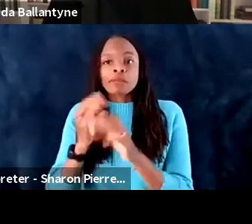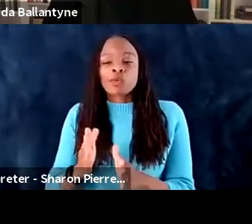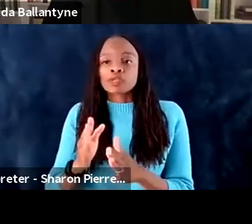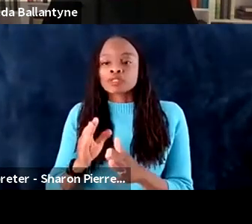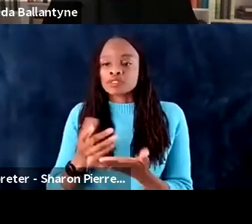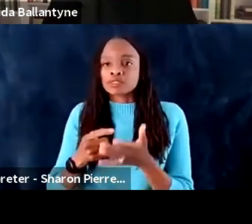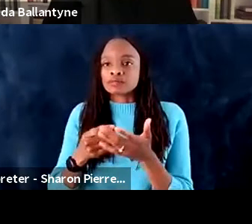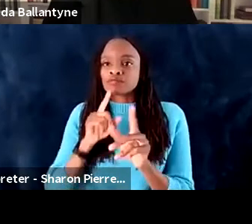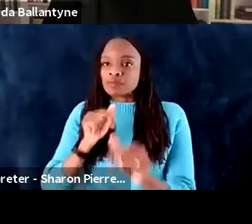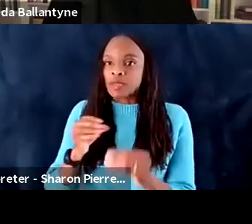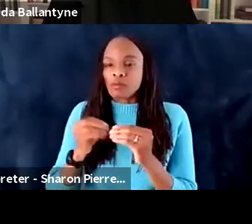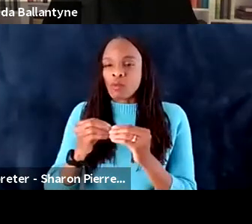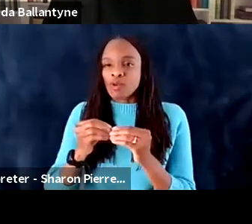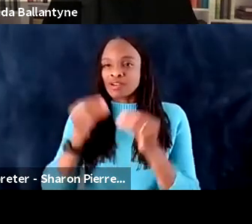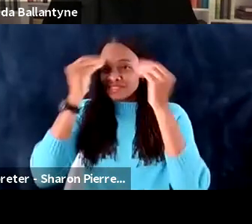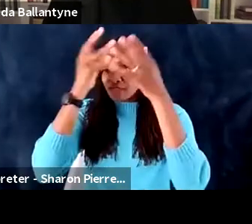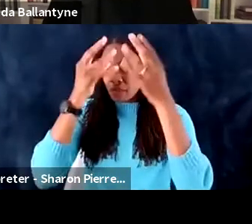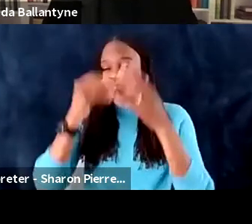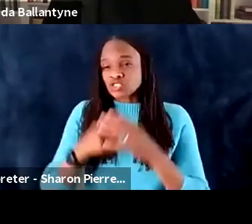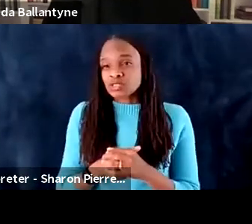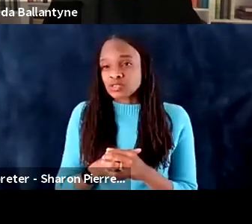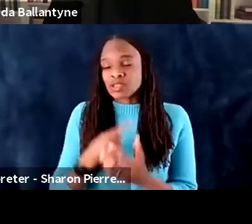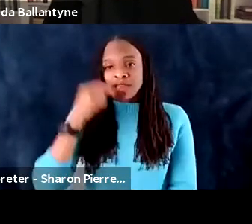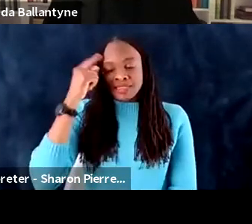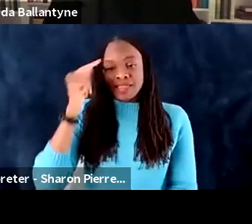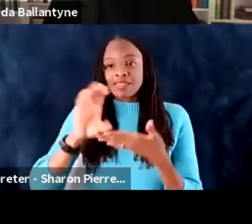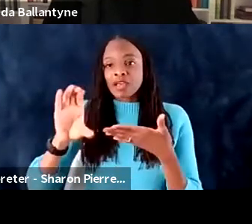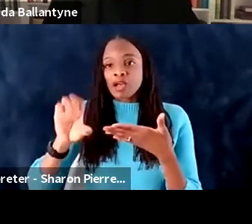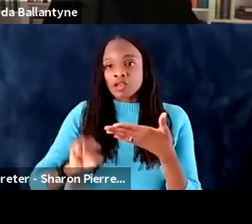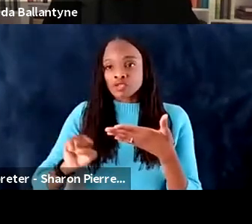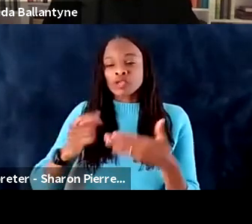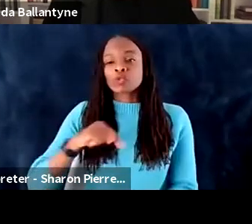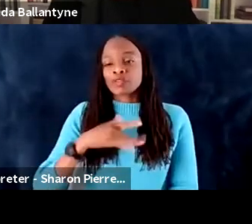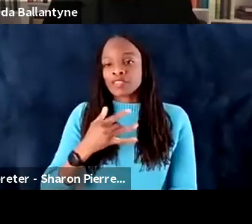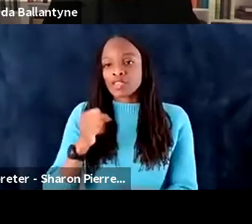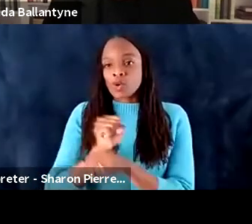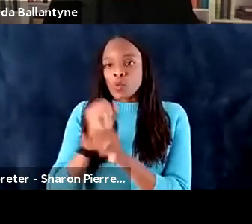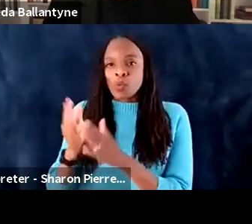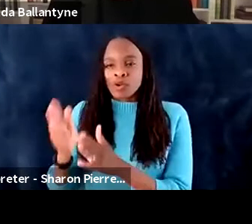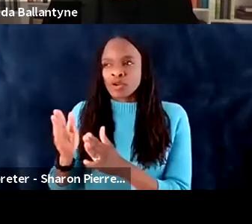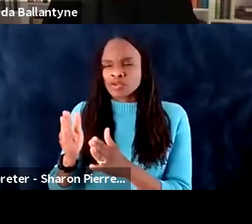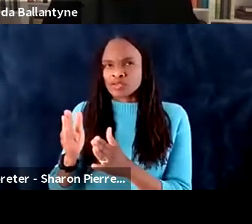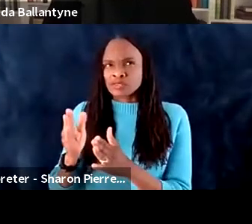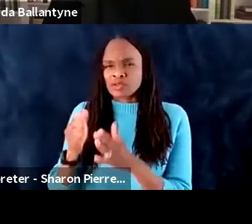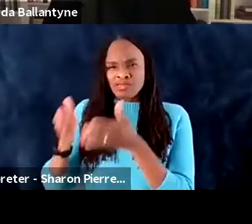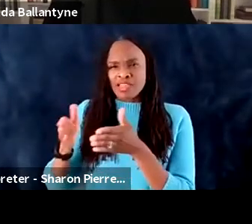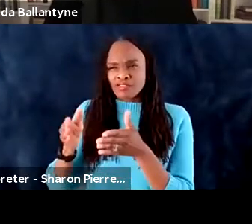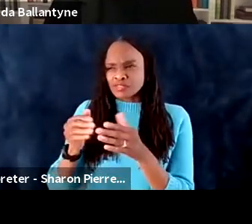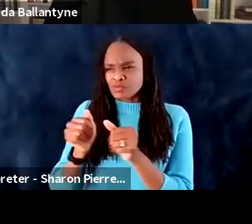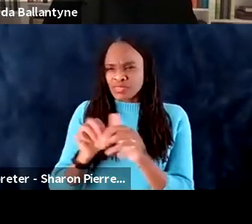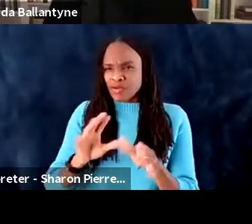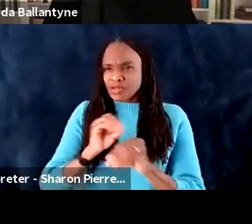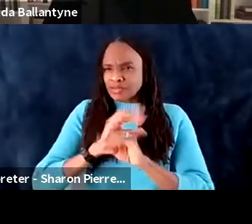information. And I think the consequence that we're feeling is that workers are left with an unclear understanding of the purpose